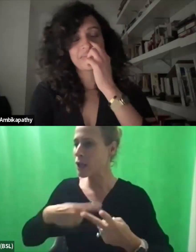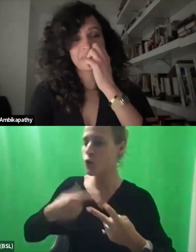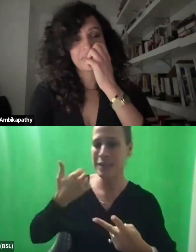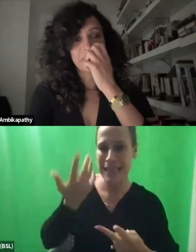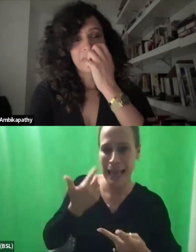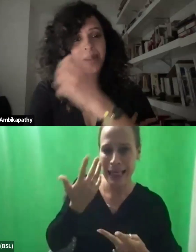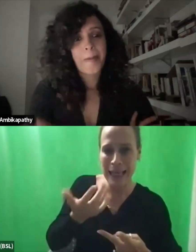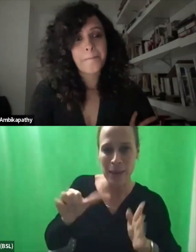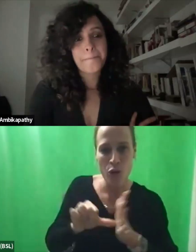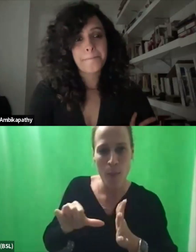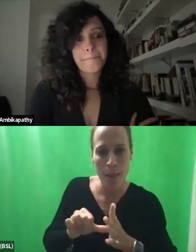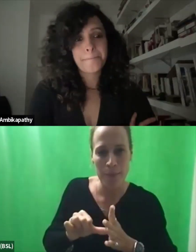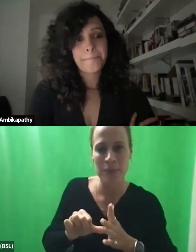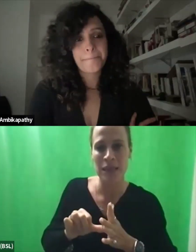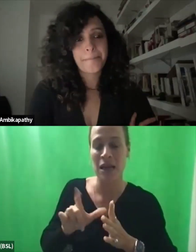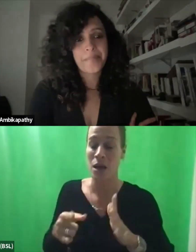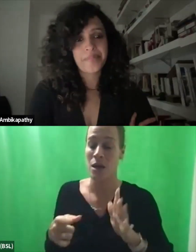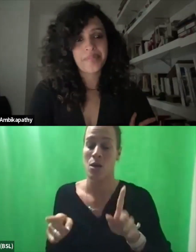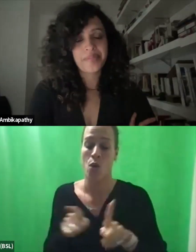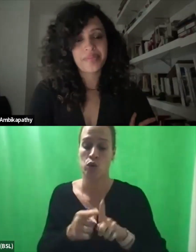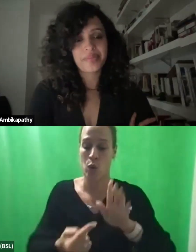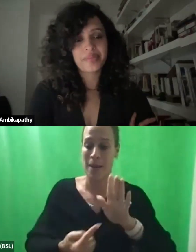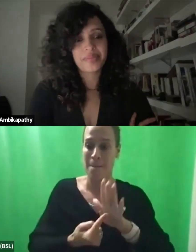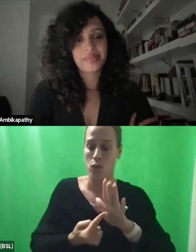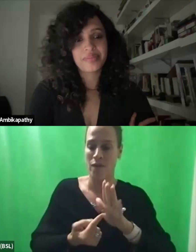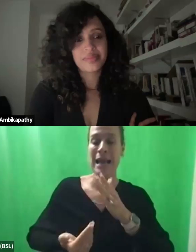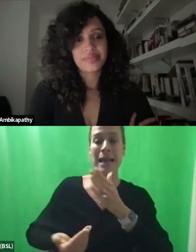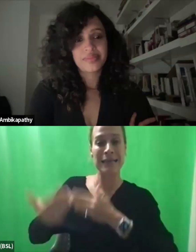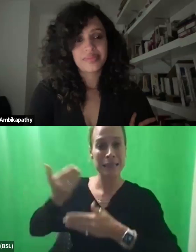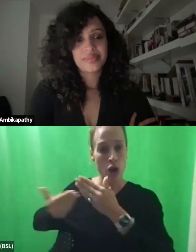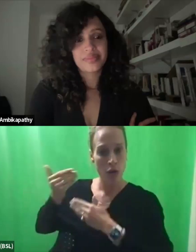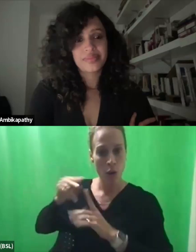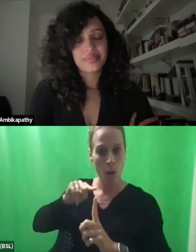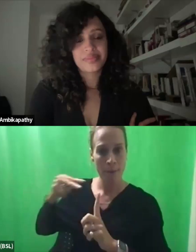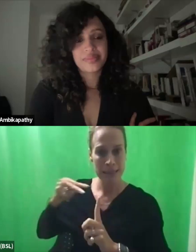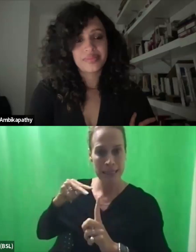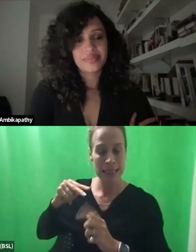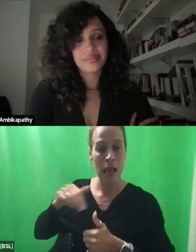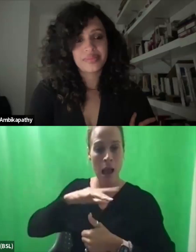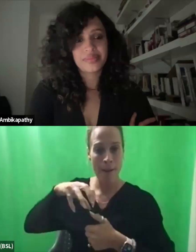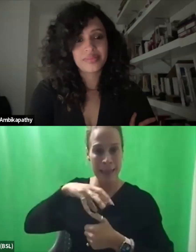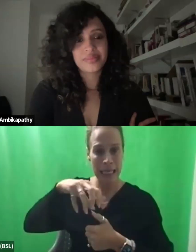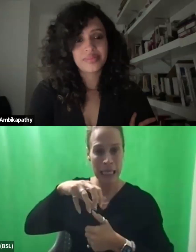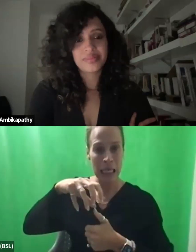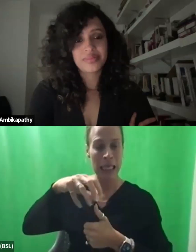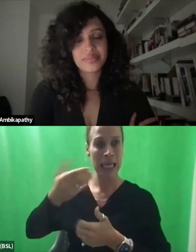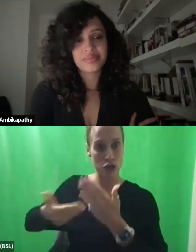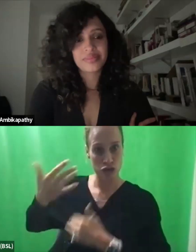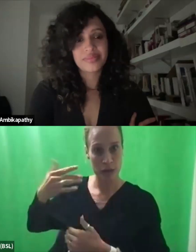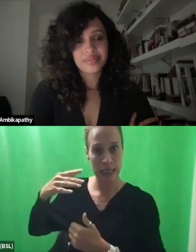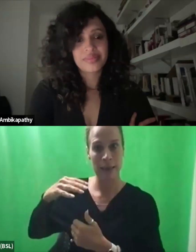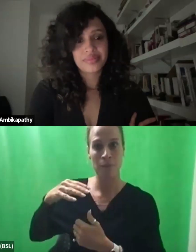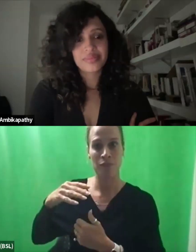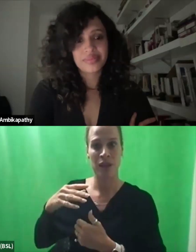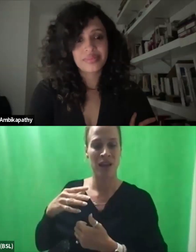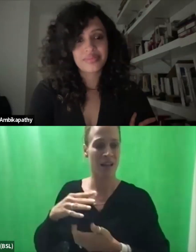like. It's also important from a historical perspective because we have, in Armenian history broadly, the writing of Armenian history typically leaves out